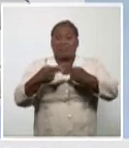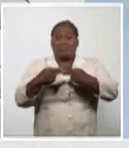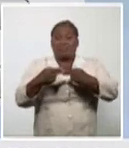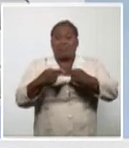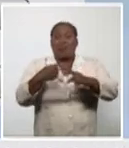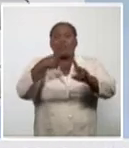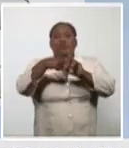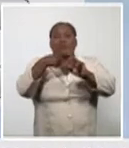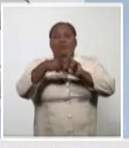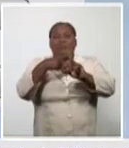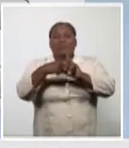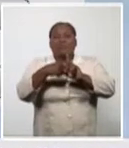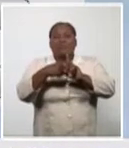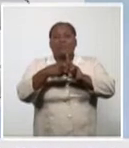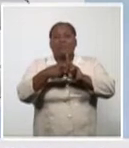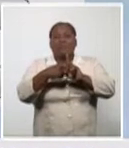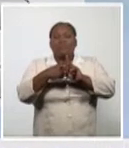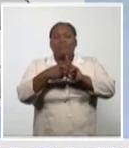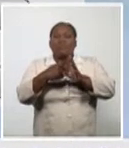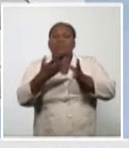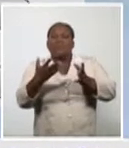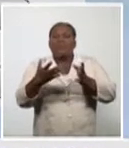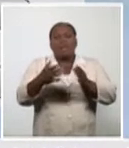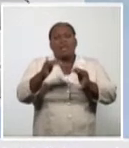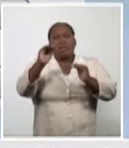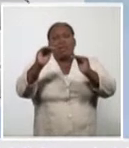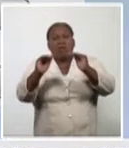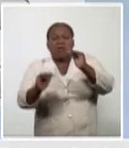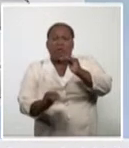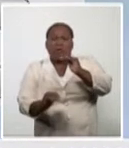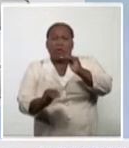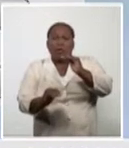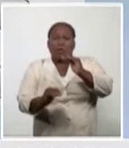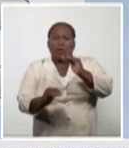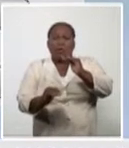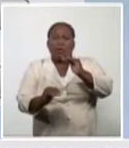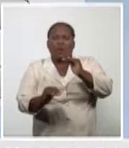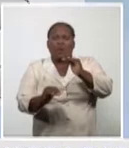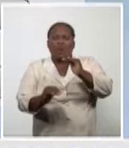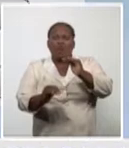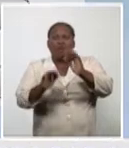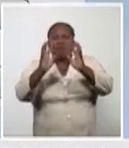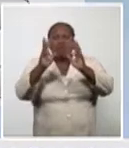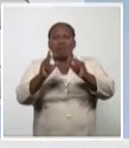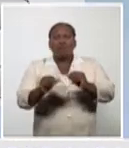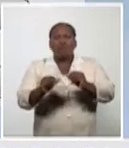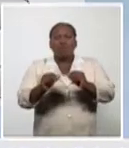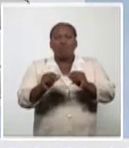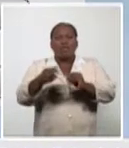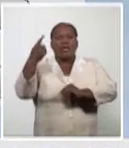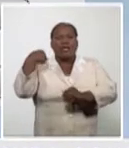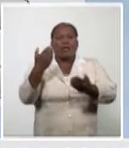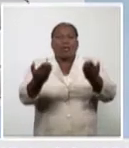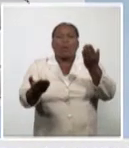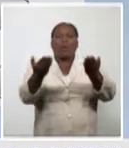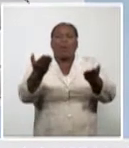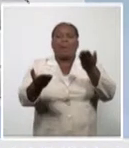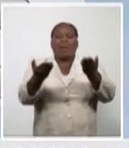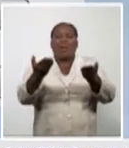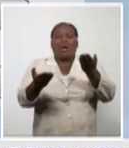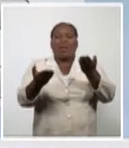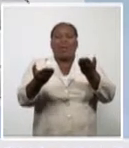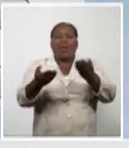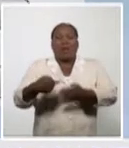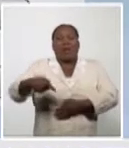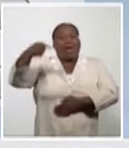representing 1.9% of the total number of samples studied yesterday. This figure is below that registered